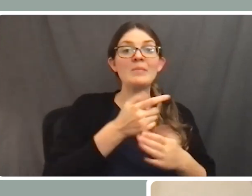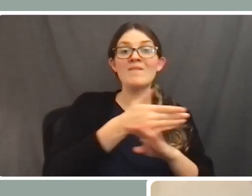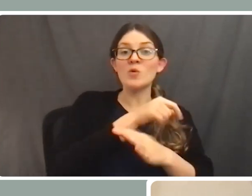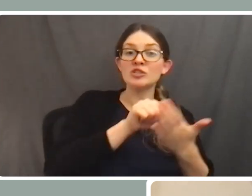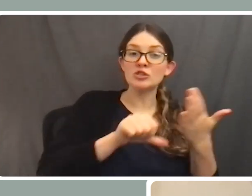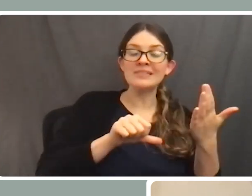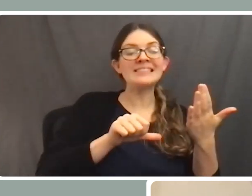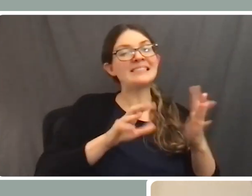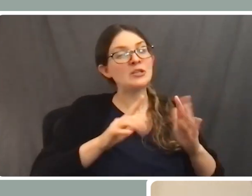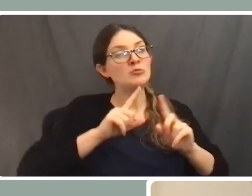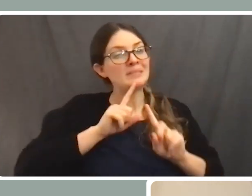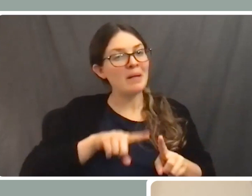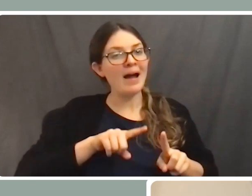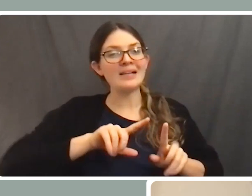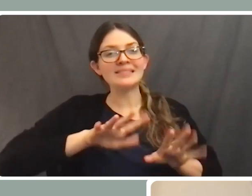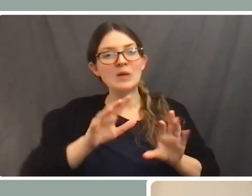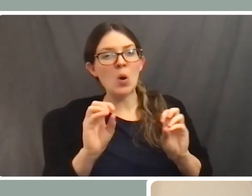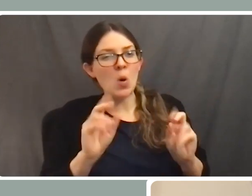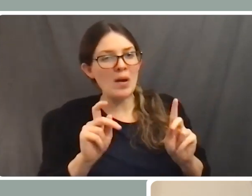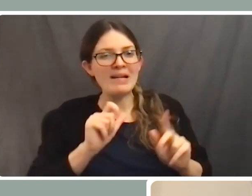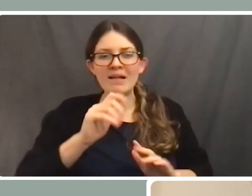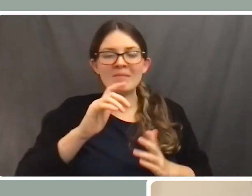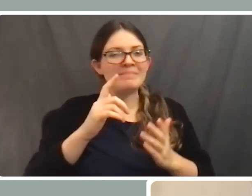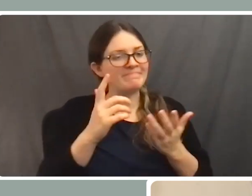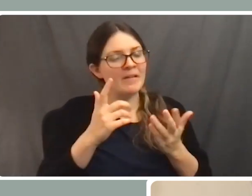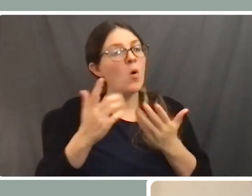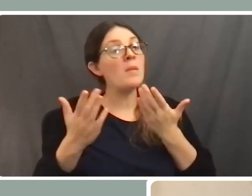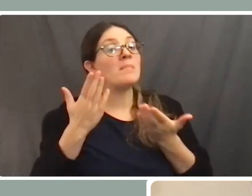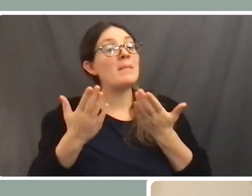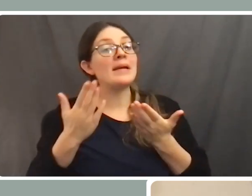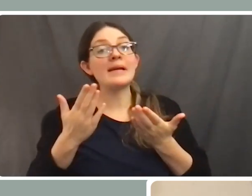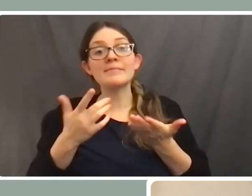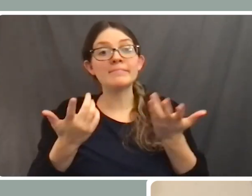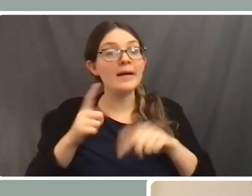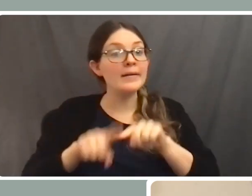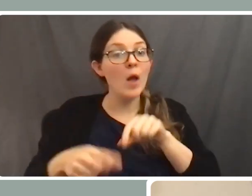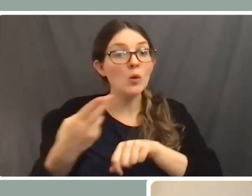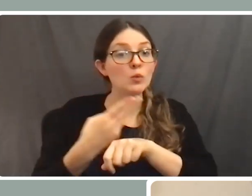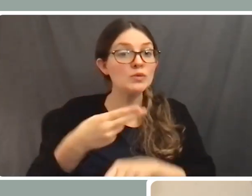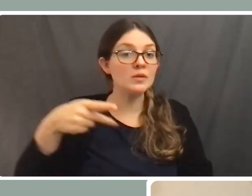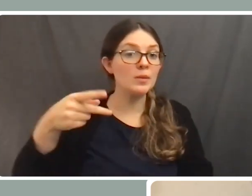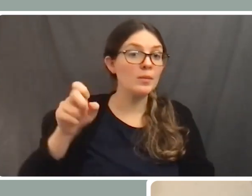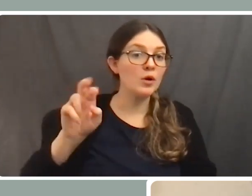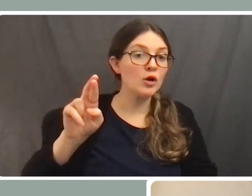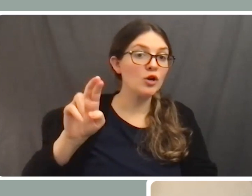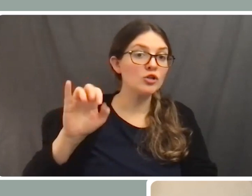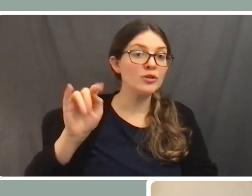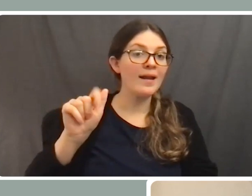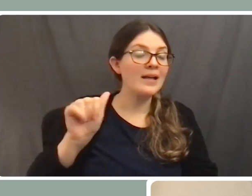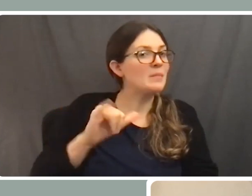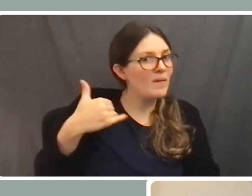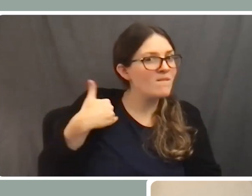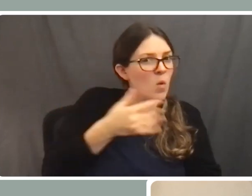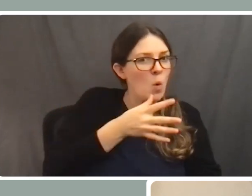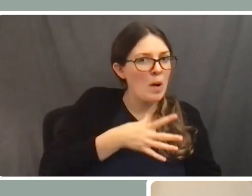surgery. And maybe had trouble like where they couldn't tolerate the Perjeta, the question the person asked earlier about, I had an allergic reaction